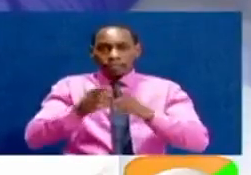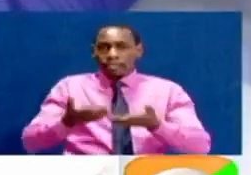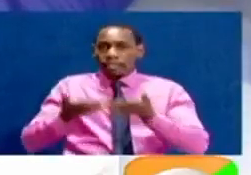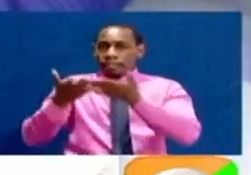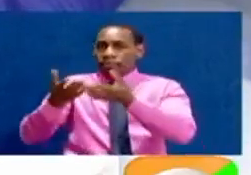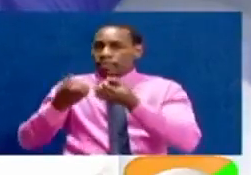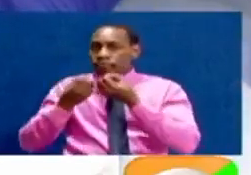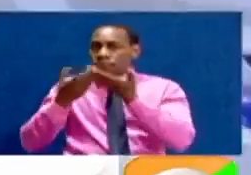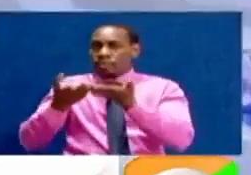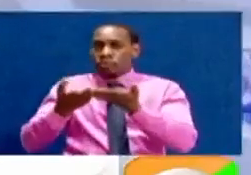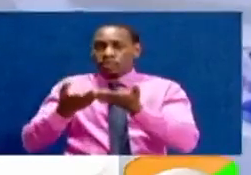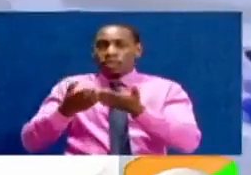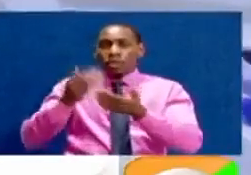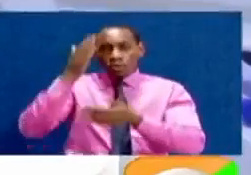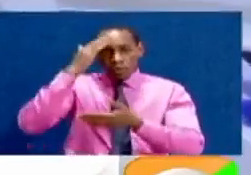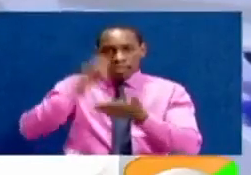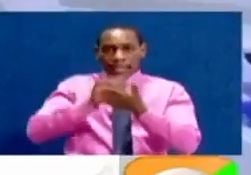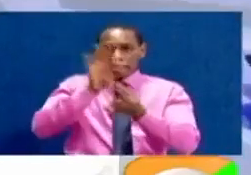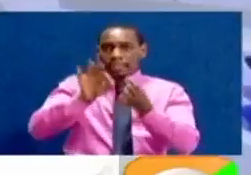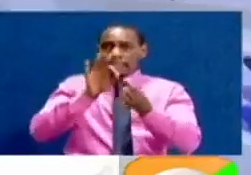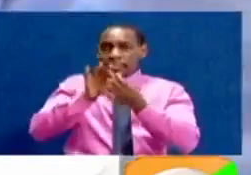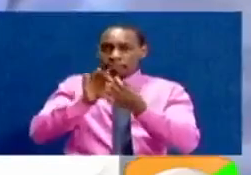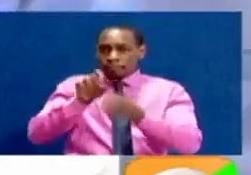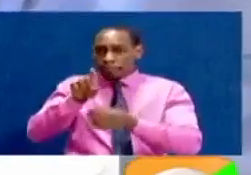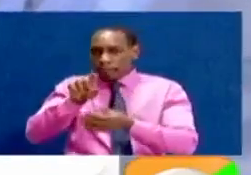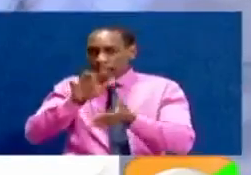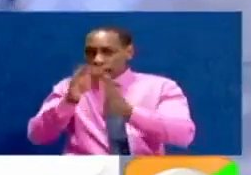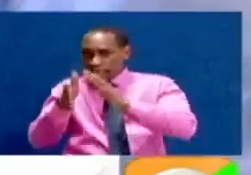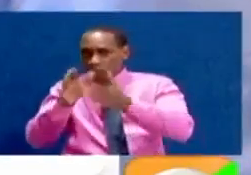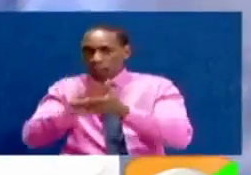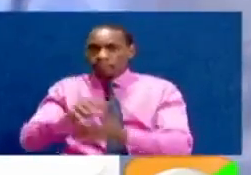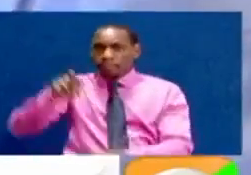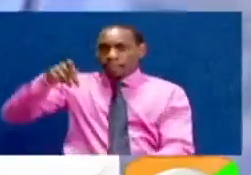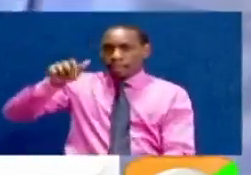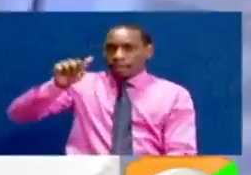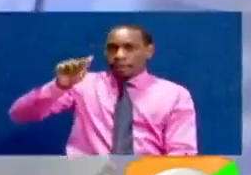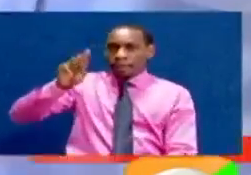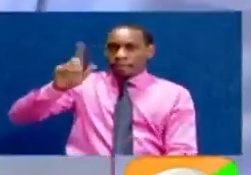information to know the particular sequence. Pamela Asigi, Citizen TV.